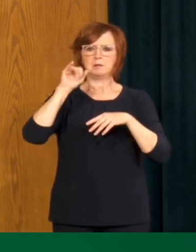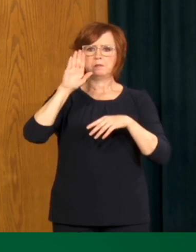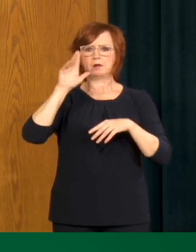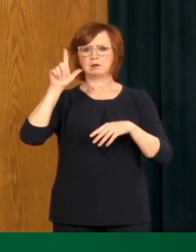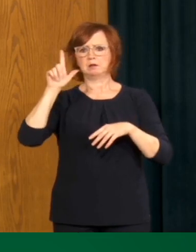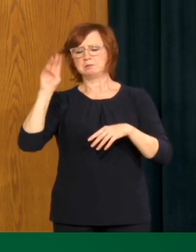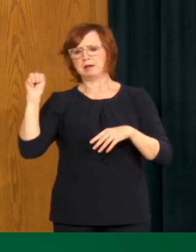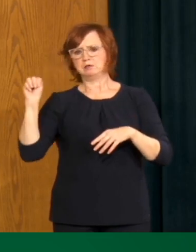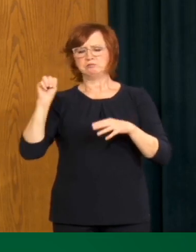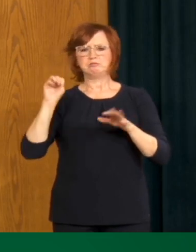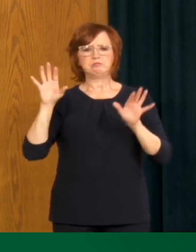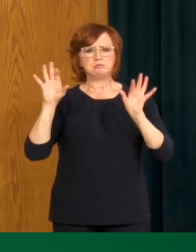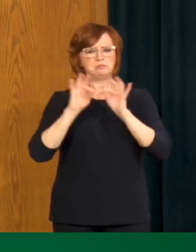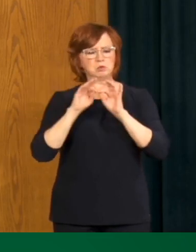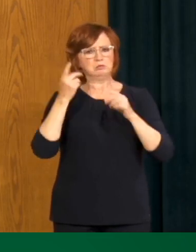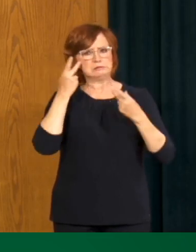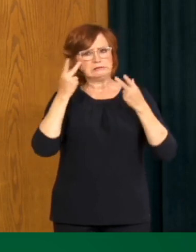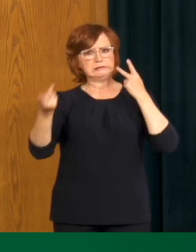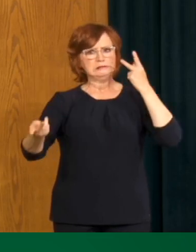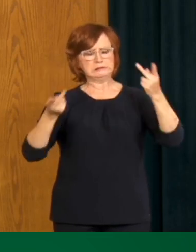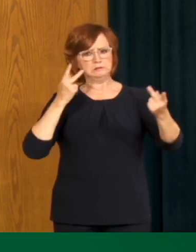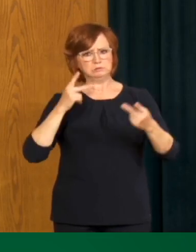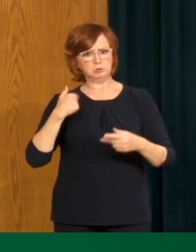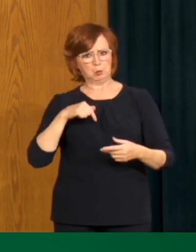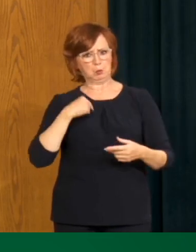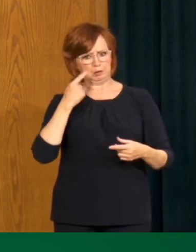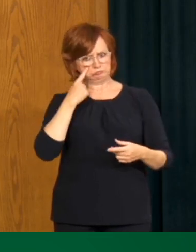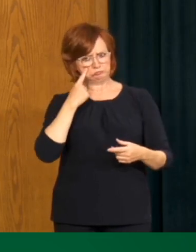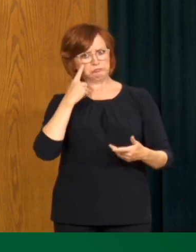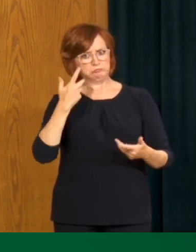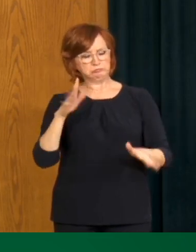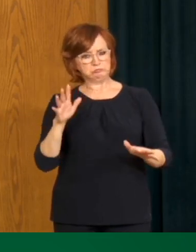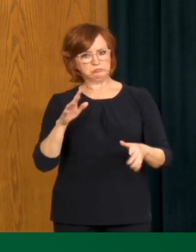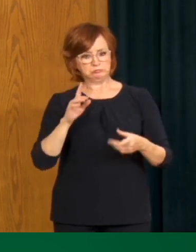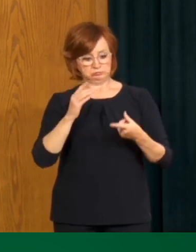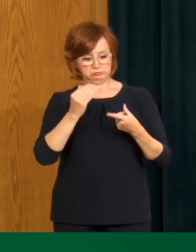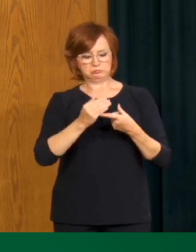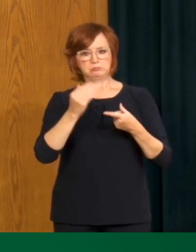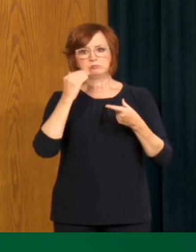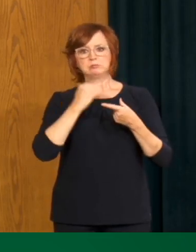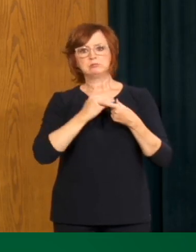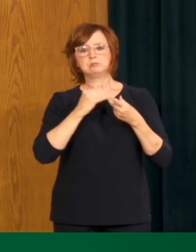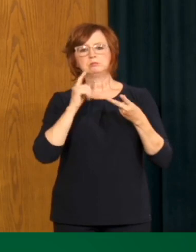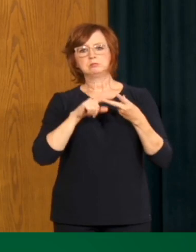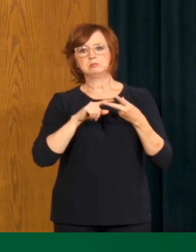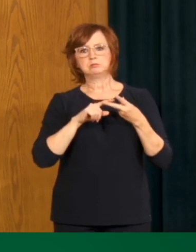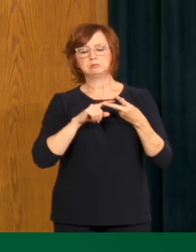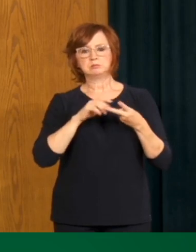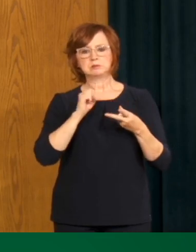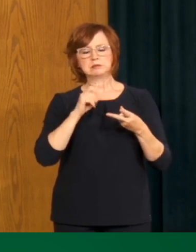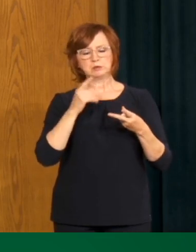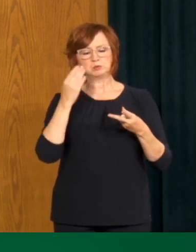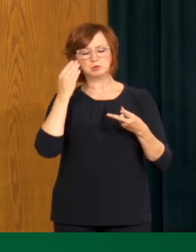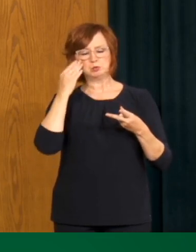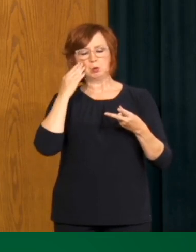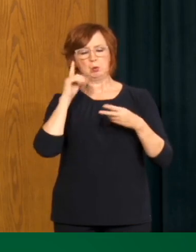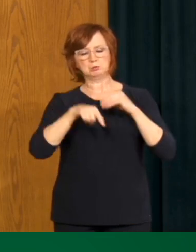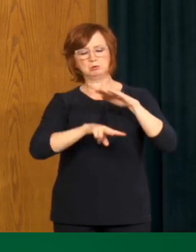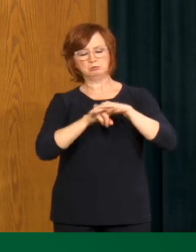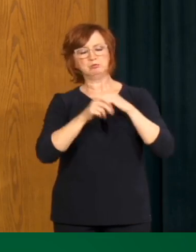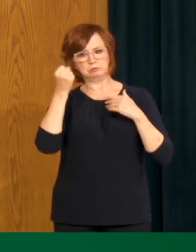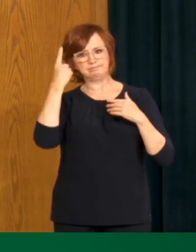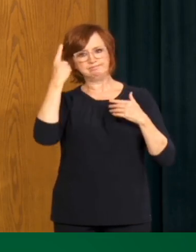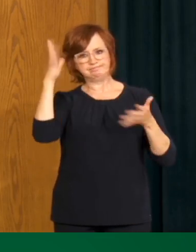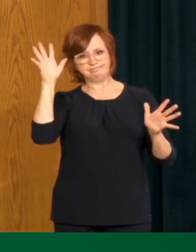of weeks. But the fact of the matter is also this: by far and away, the vast majority of people